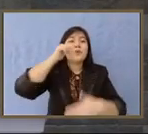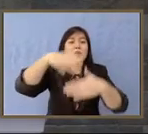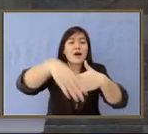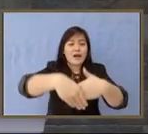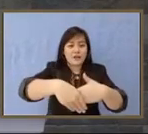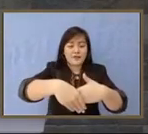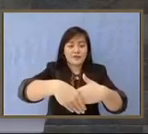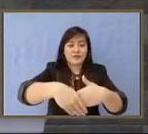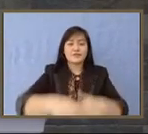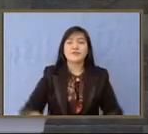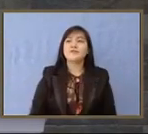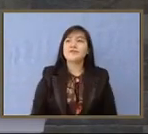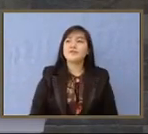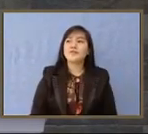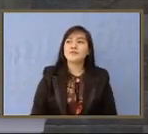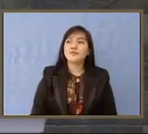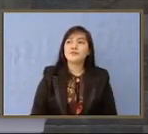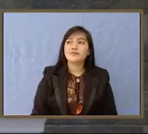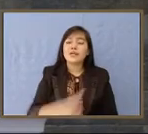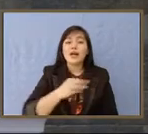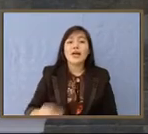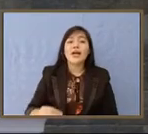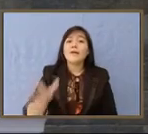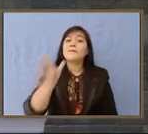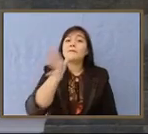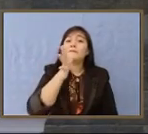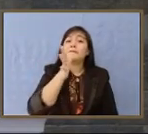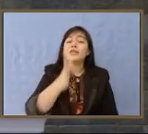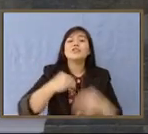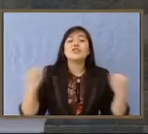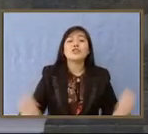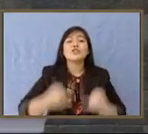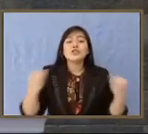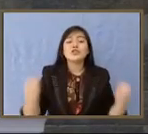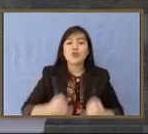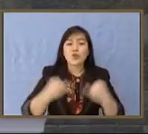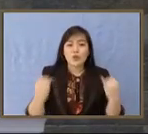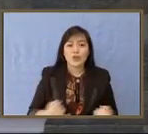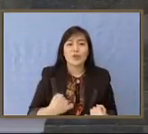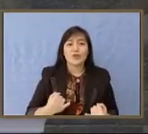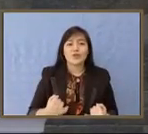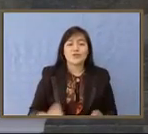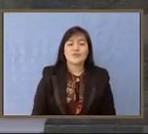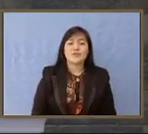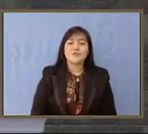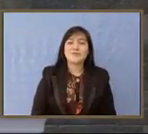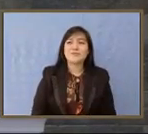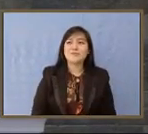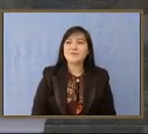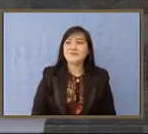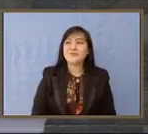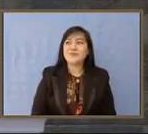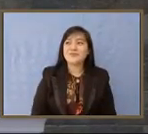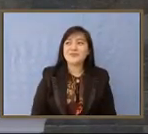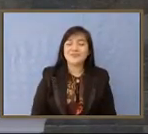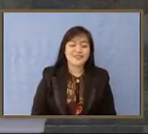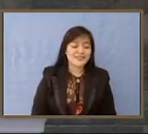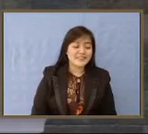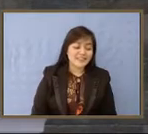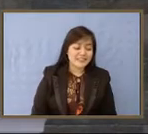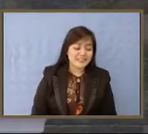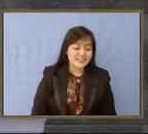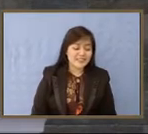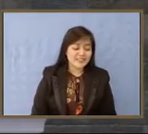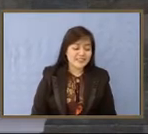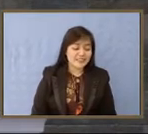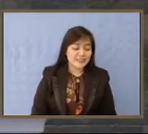the beloved wife and the mother's joys in the blissful consummation. Alright, so maganda po yan. Yung mga